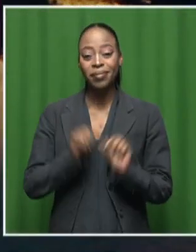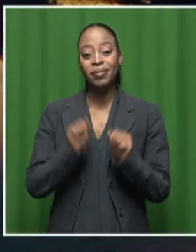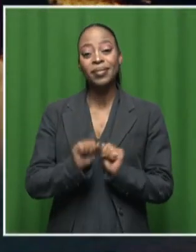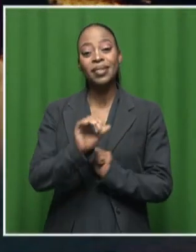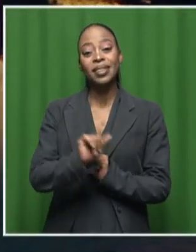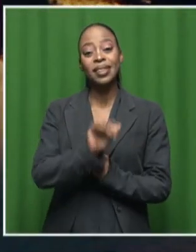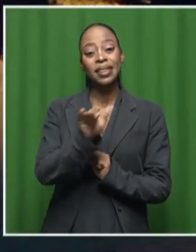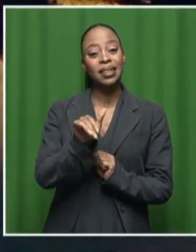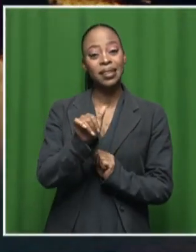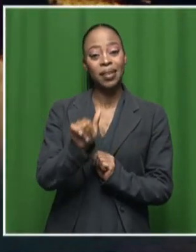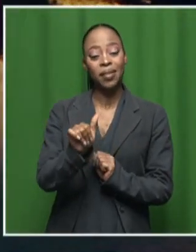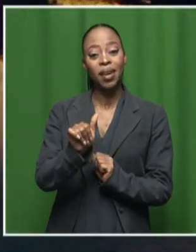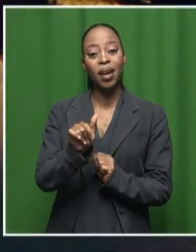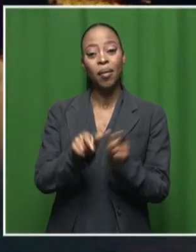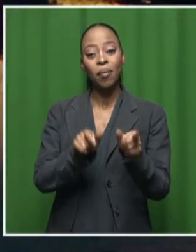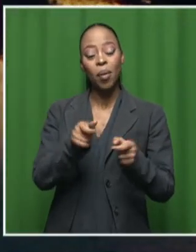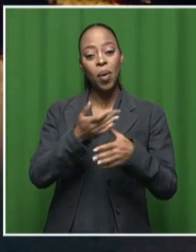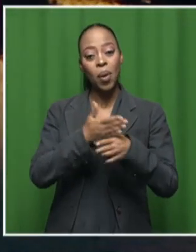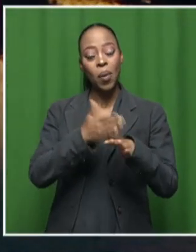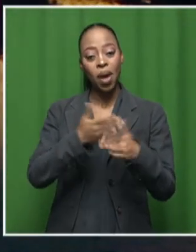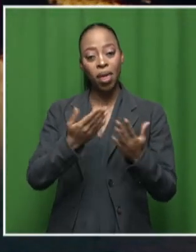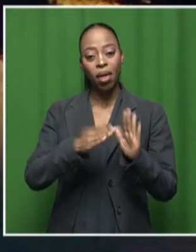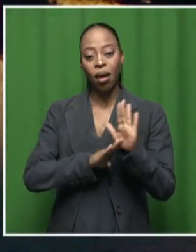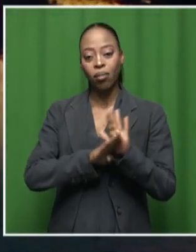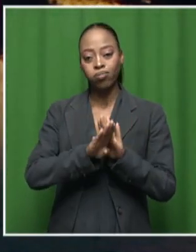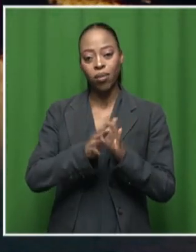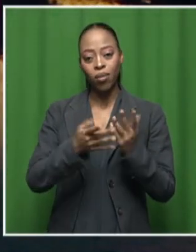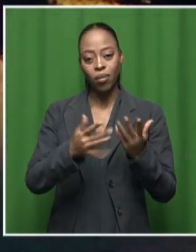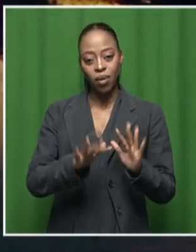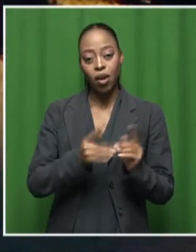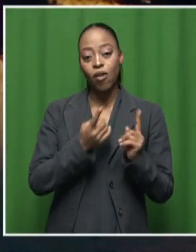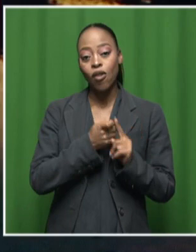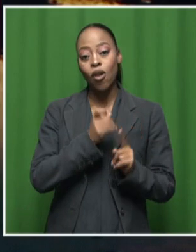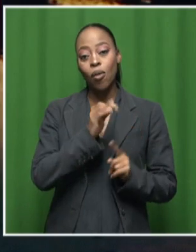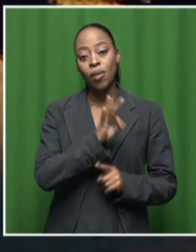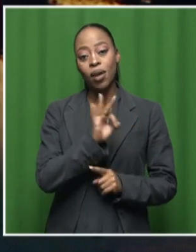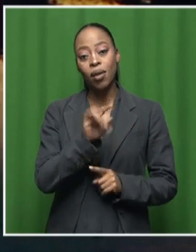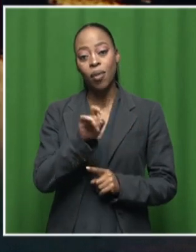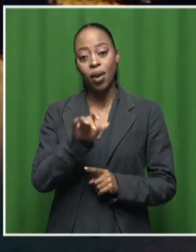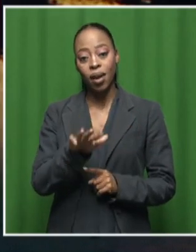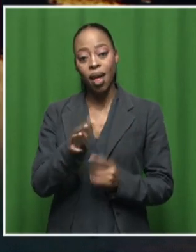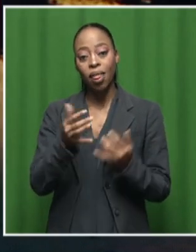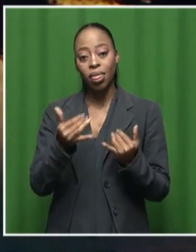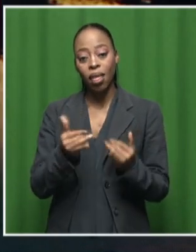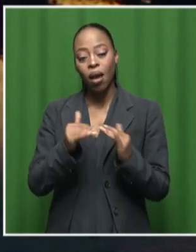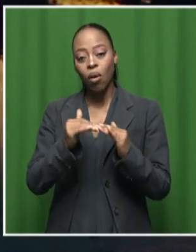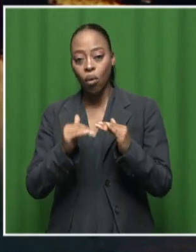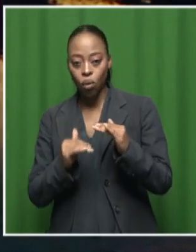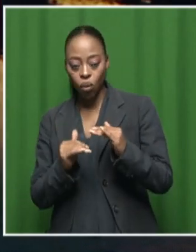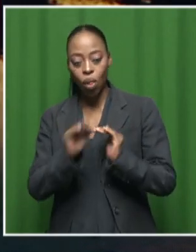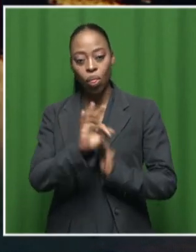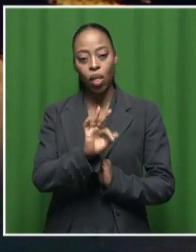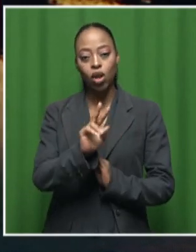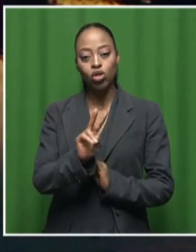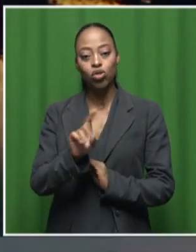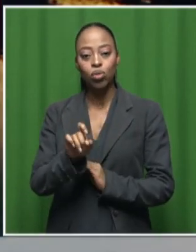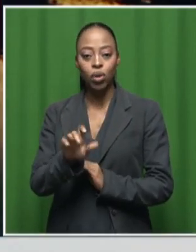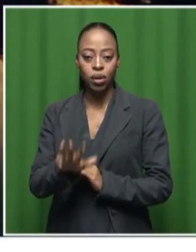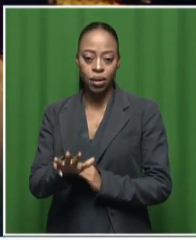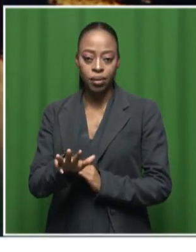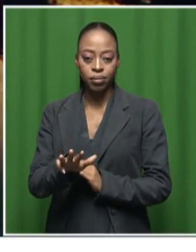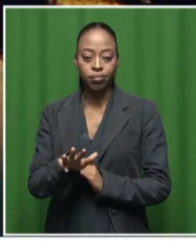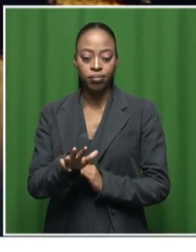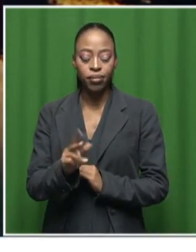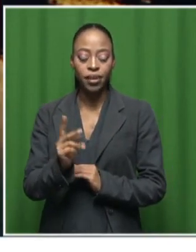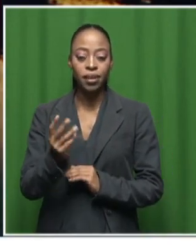South Africa's unemployment rate decreased by 1% from 33.9% in the second quarter to 32.9%